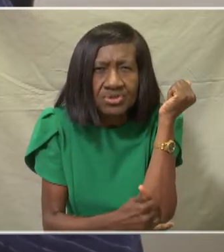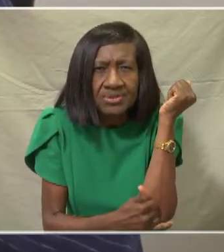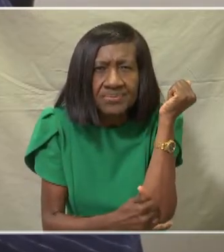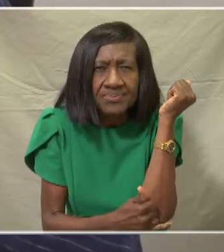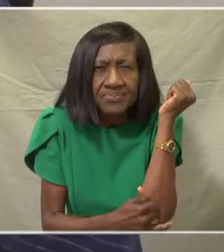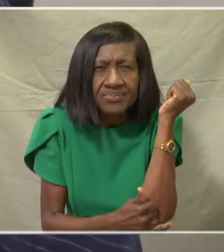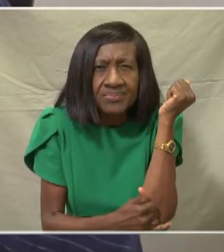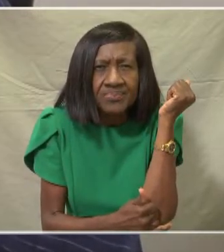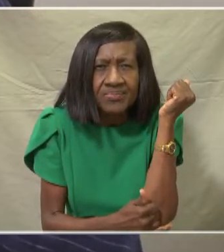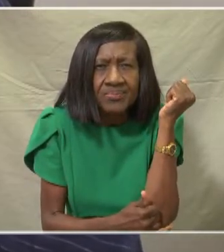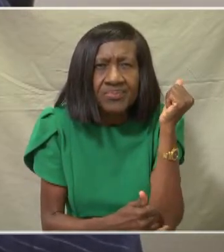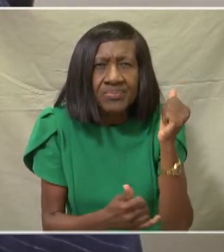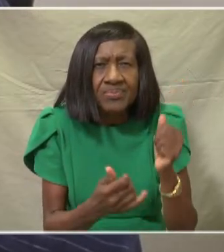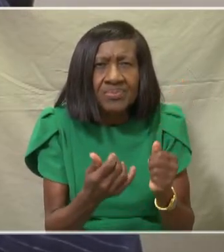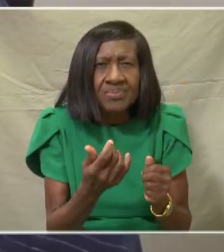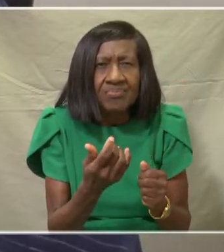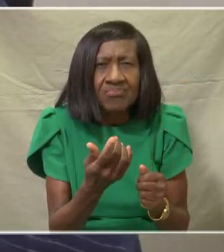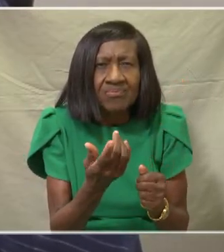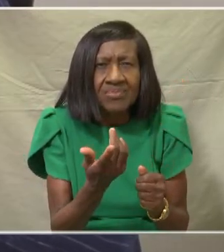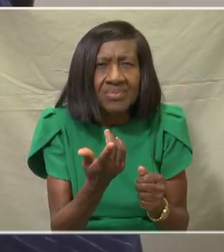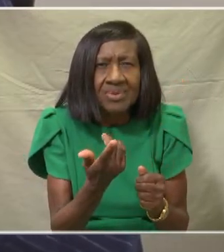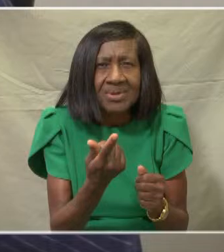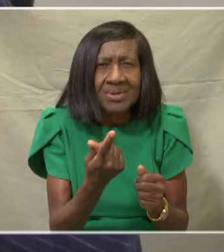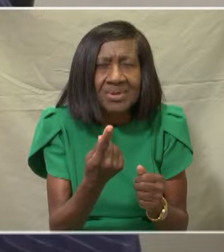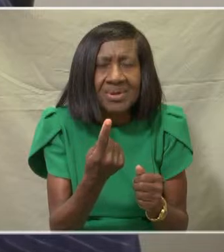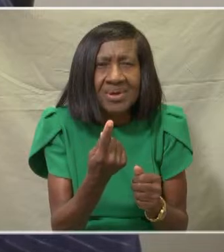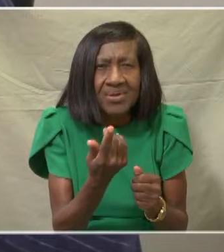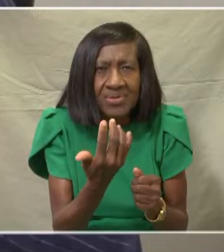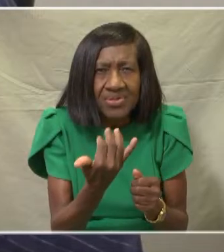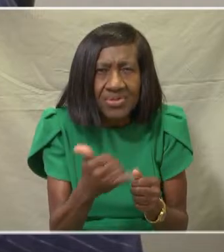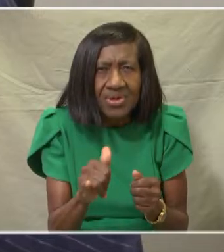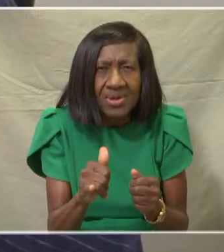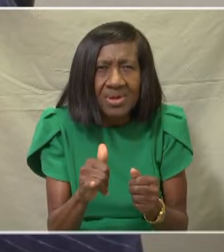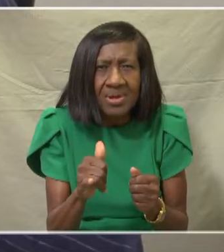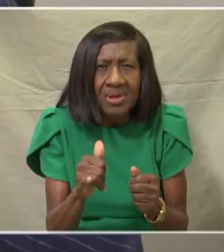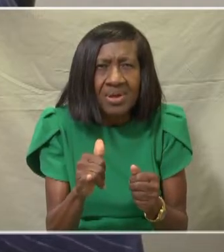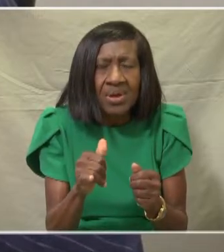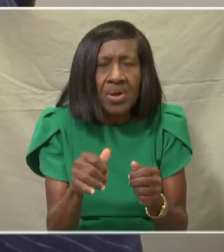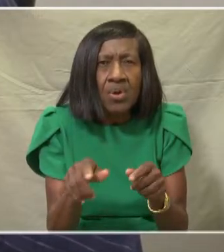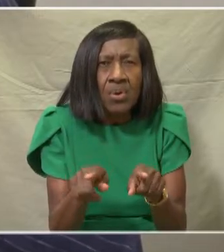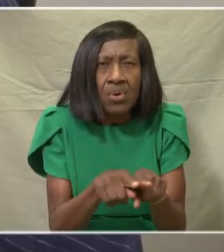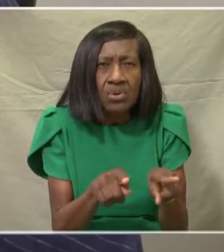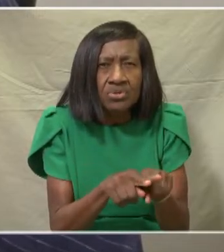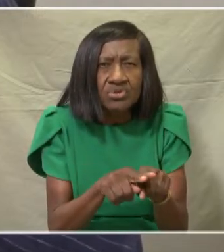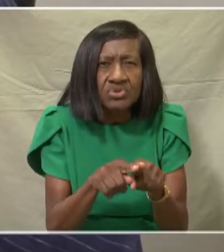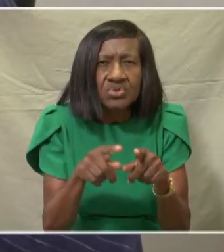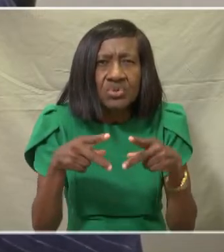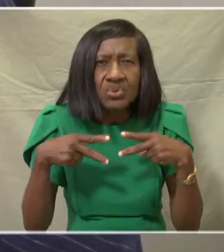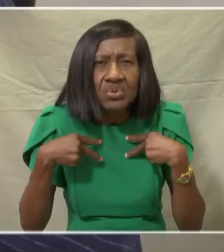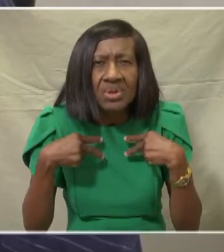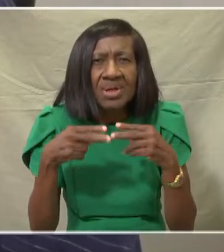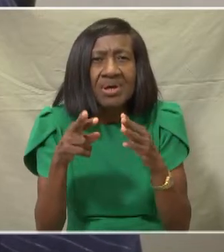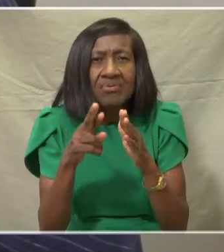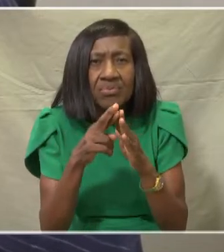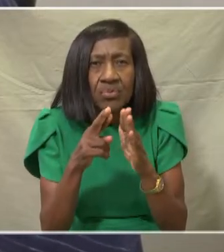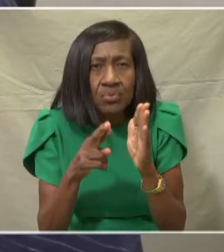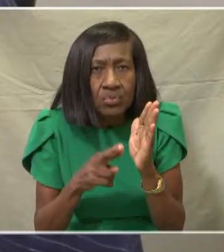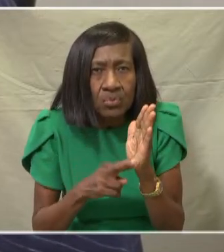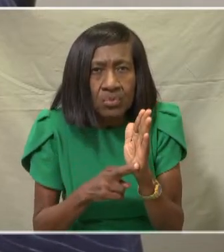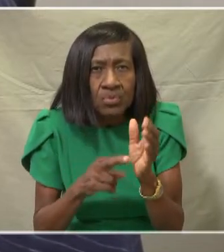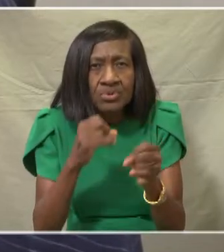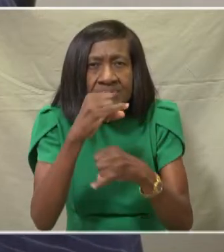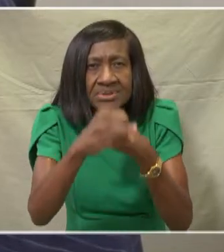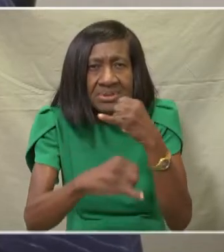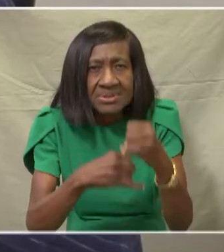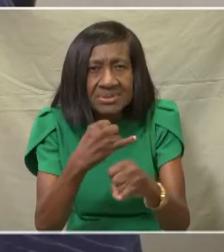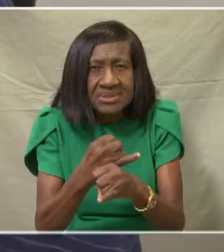But also CPA BIMR has endorsed the Declaration of Principles of International Election